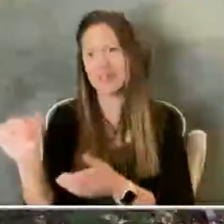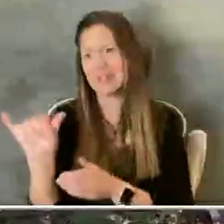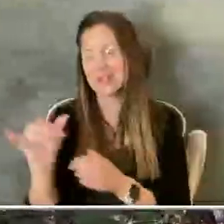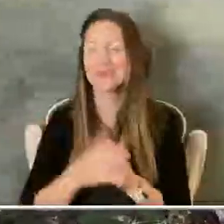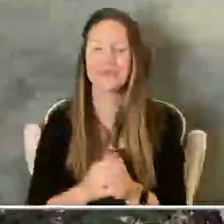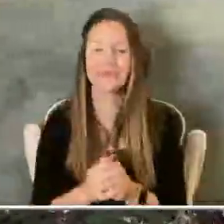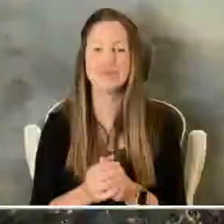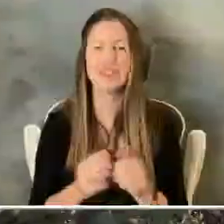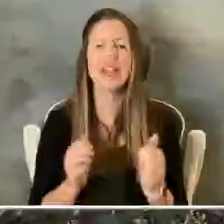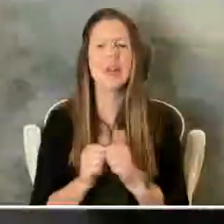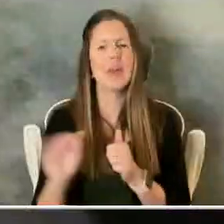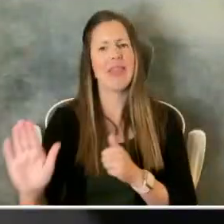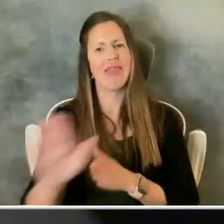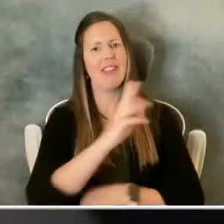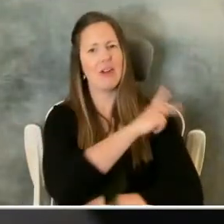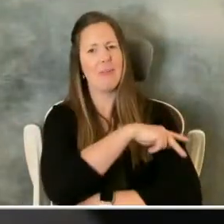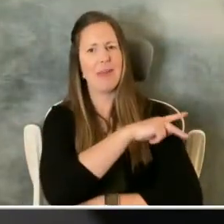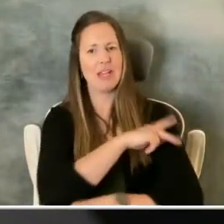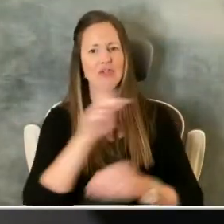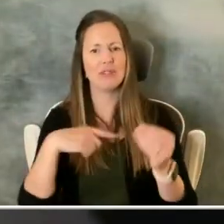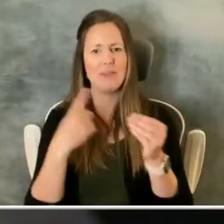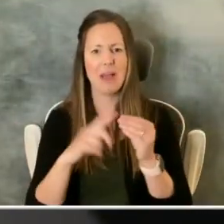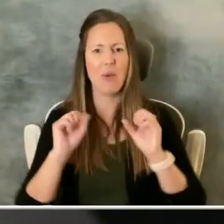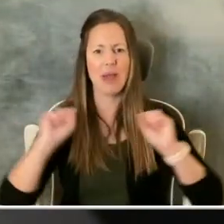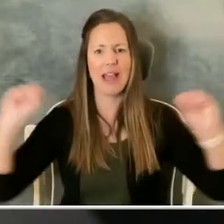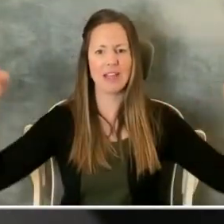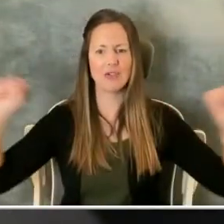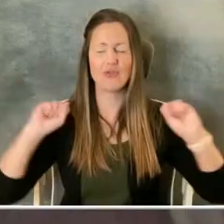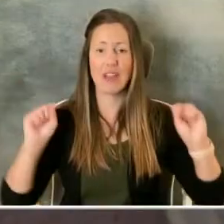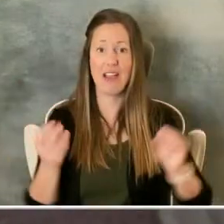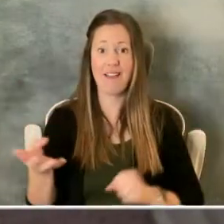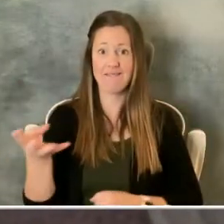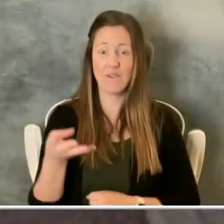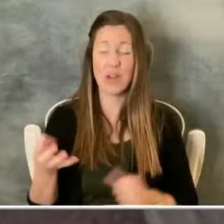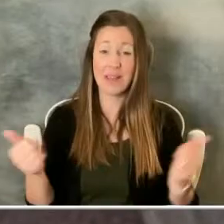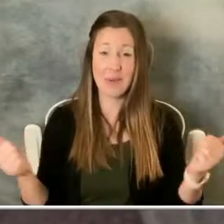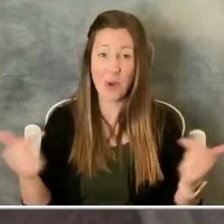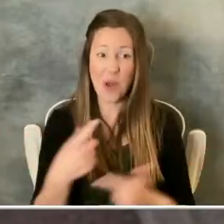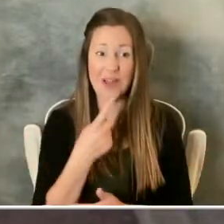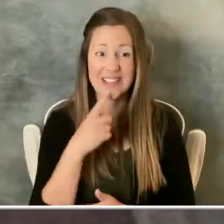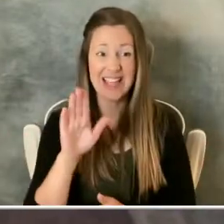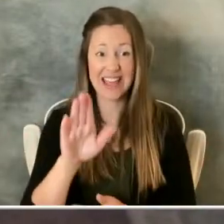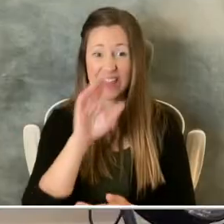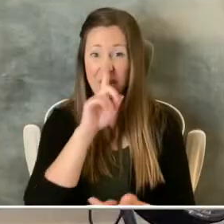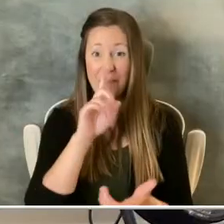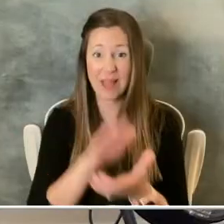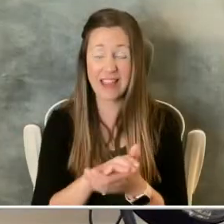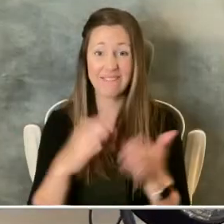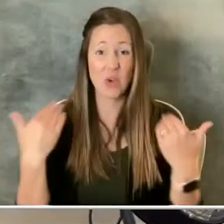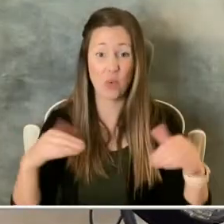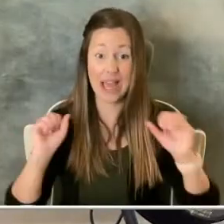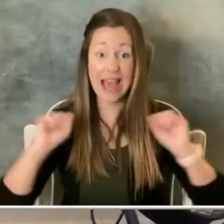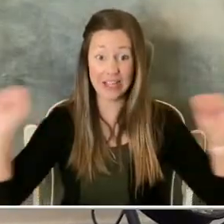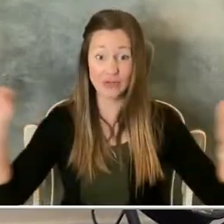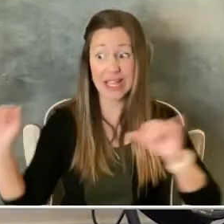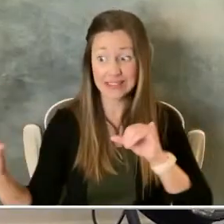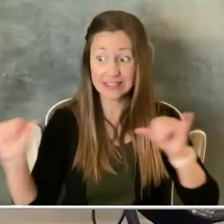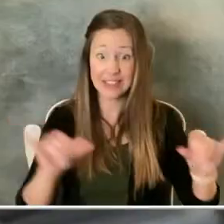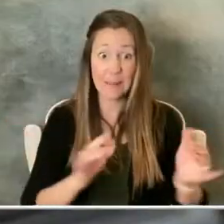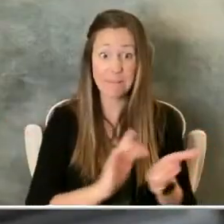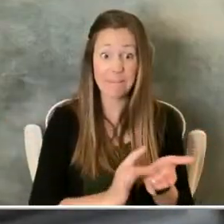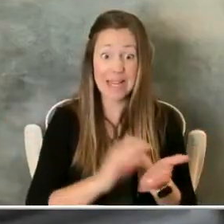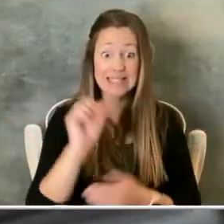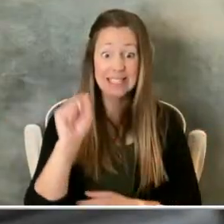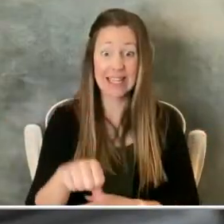about the importance of exercise, all four say their core belief that exercise is medicine makes it a no-brainer.